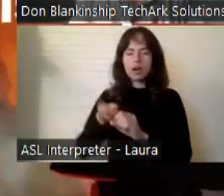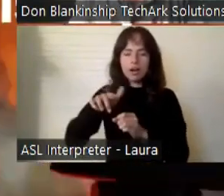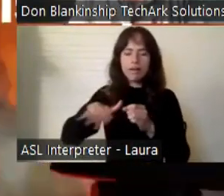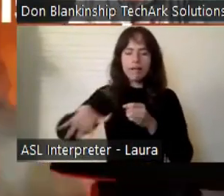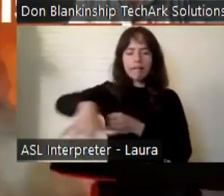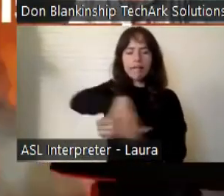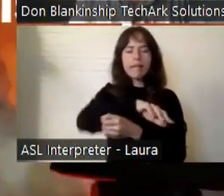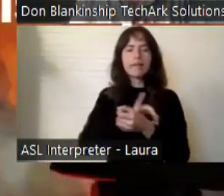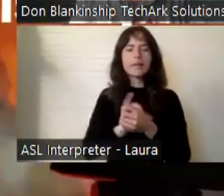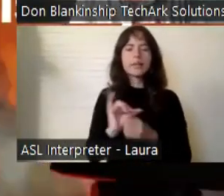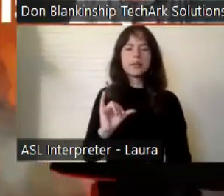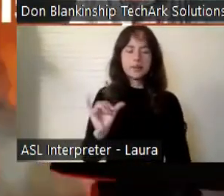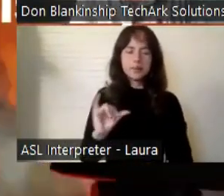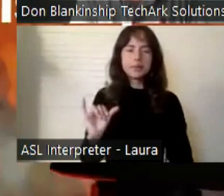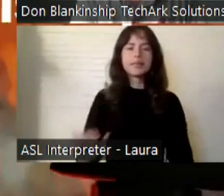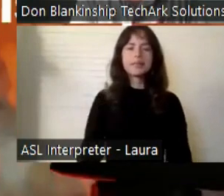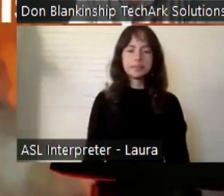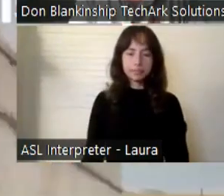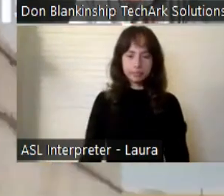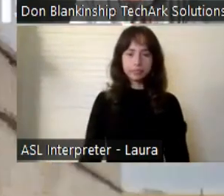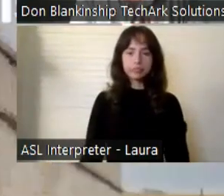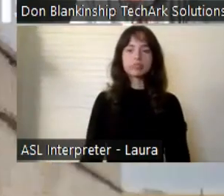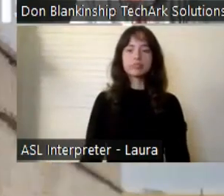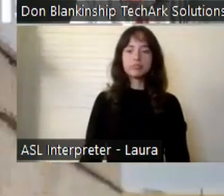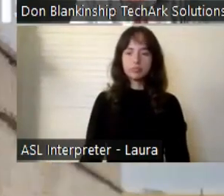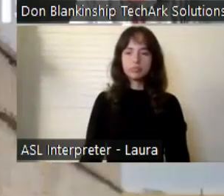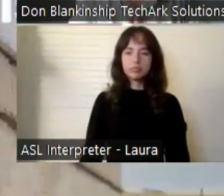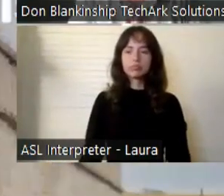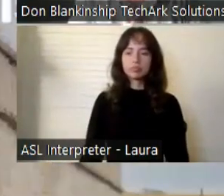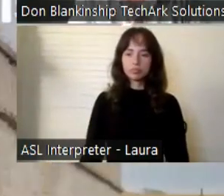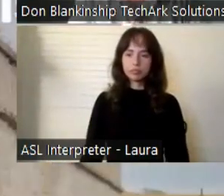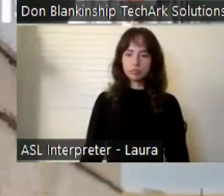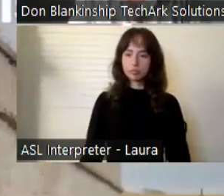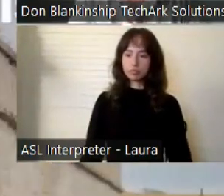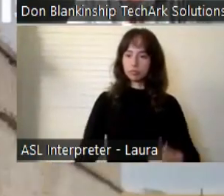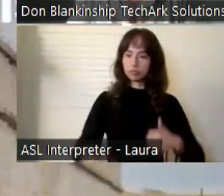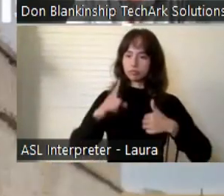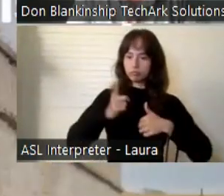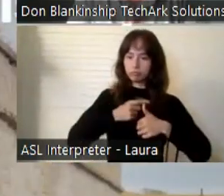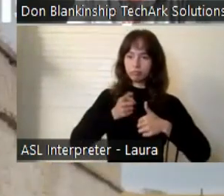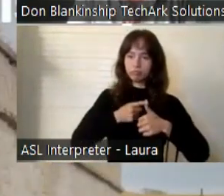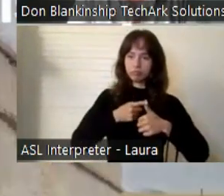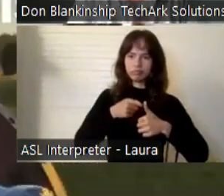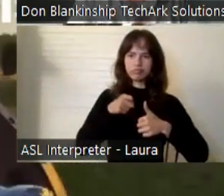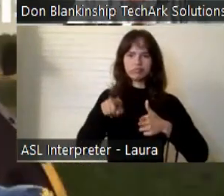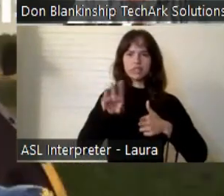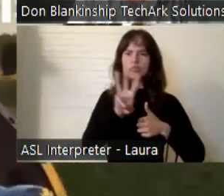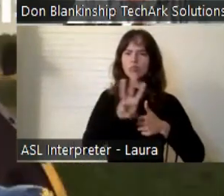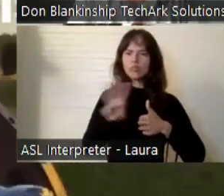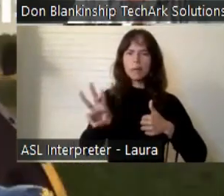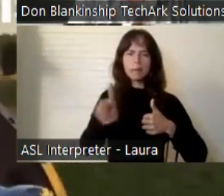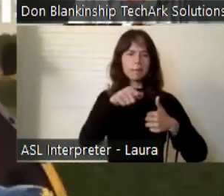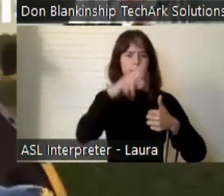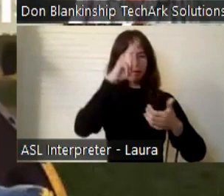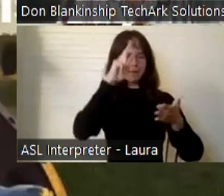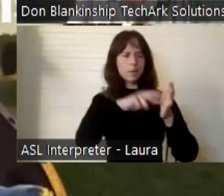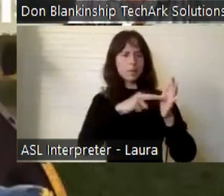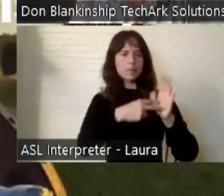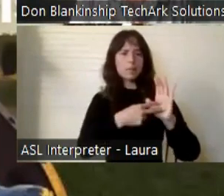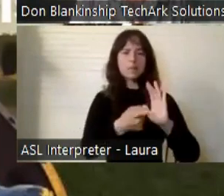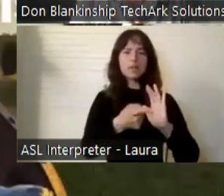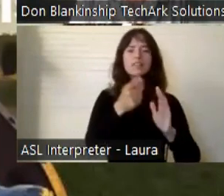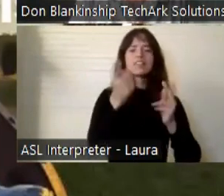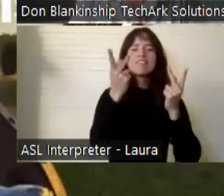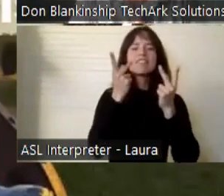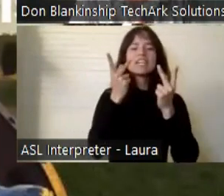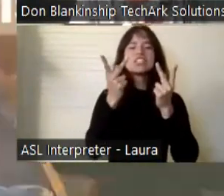talk about communication and understanding, the first thing that we need to do is understand the purpose of the website. Who are the visitors? What actions or feeling do you want